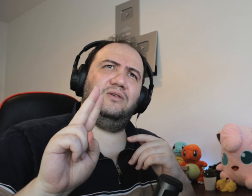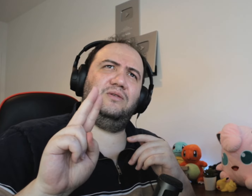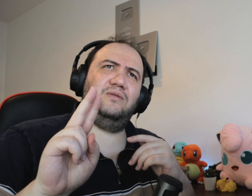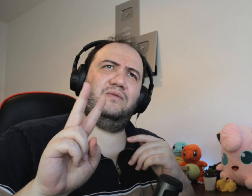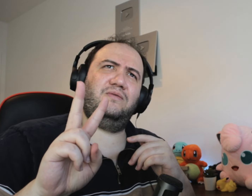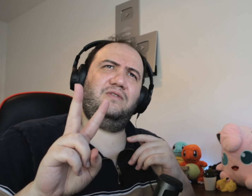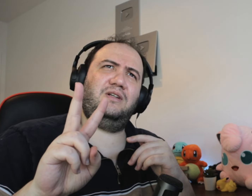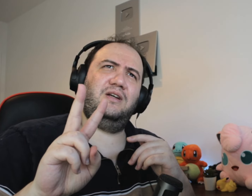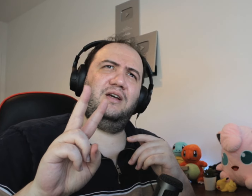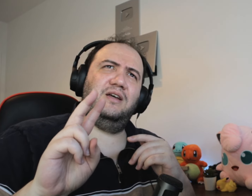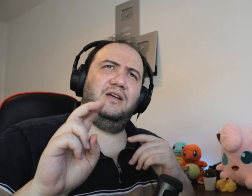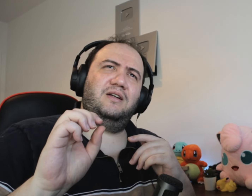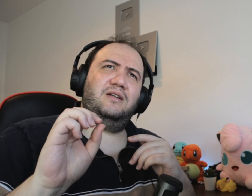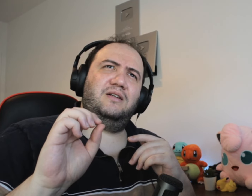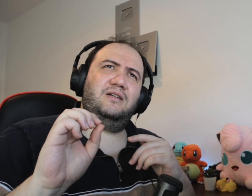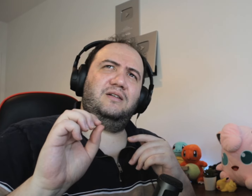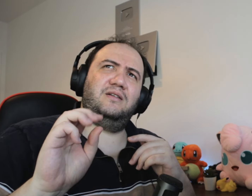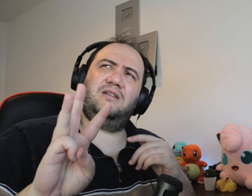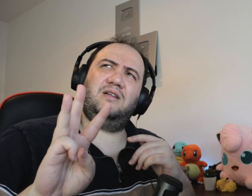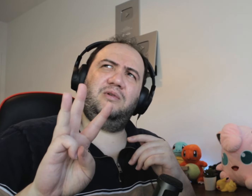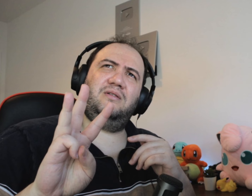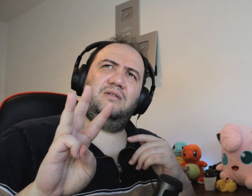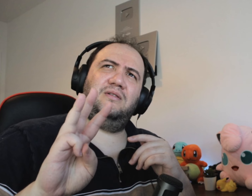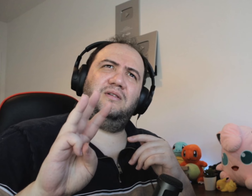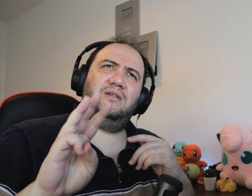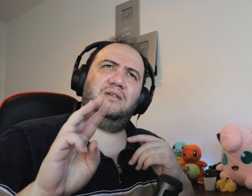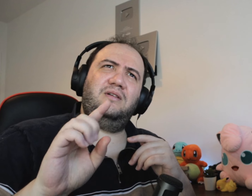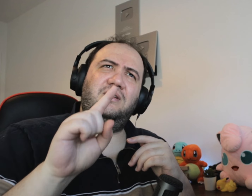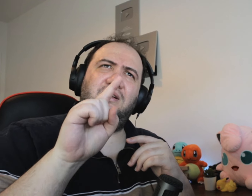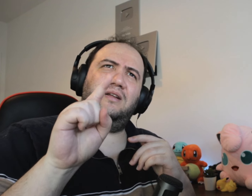U V W